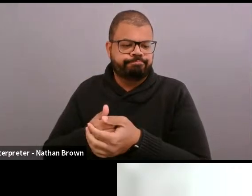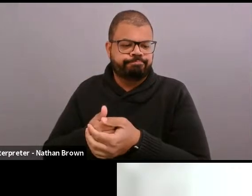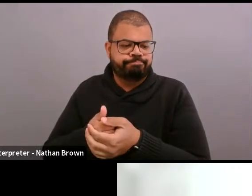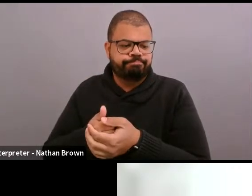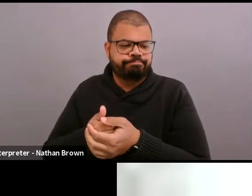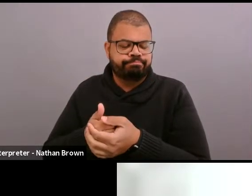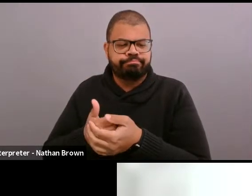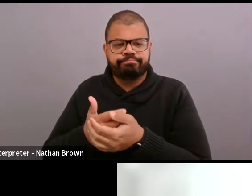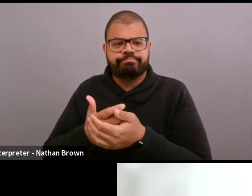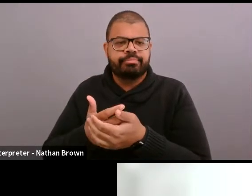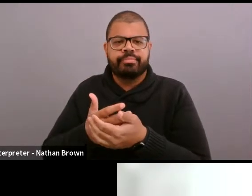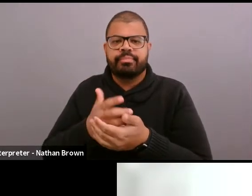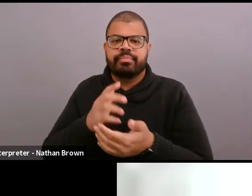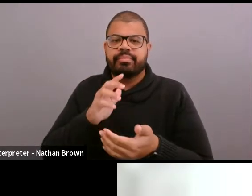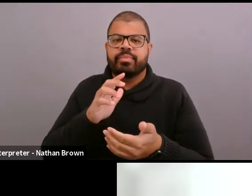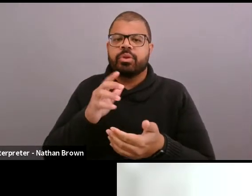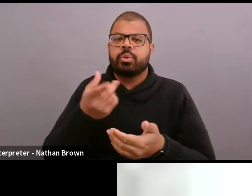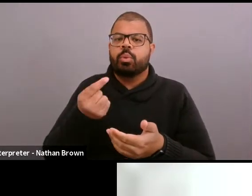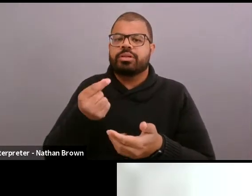progress